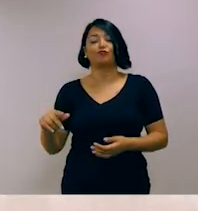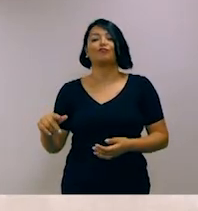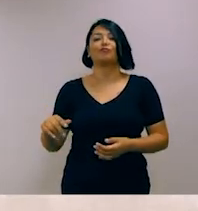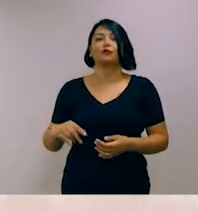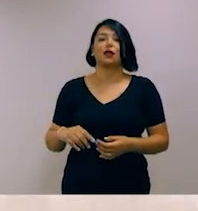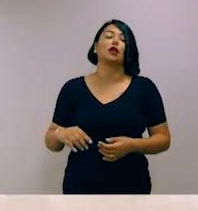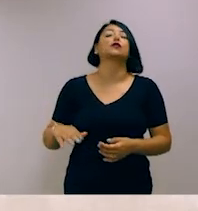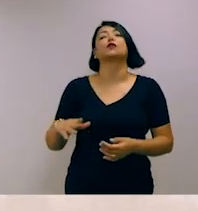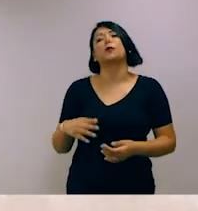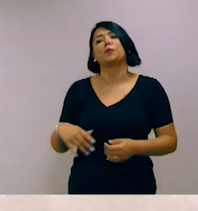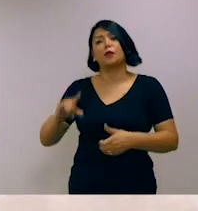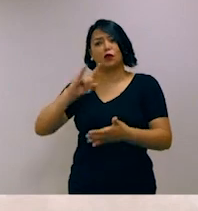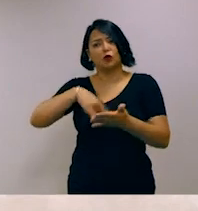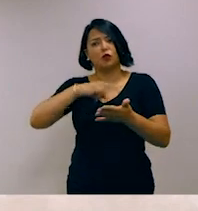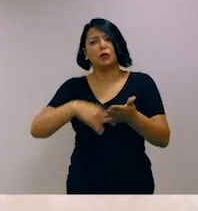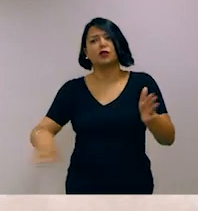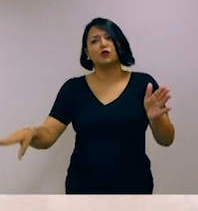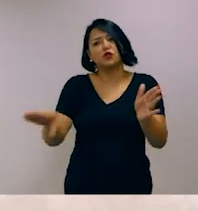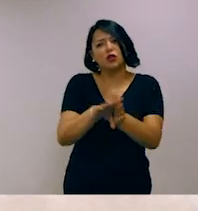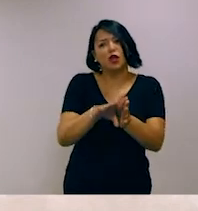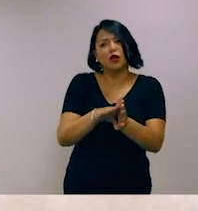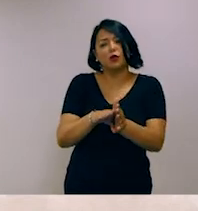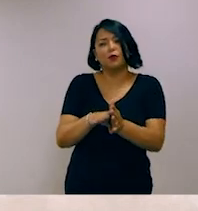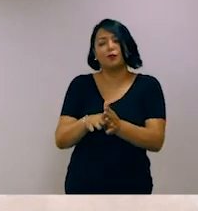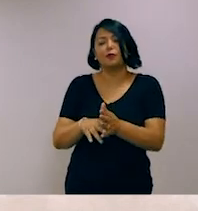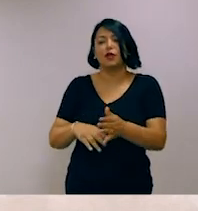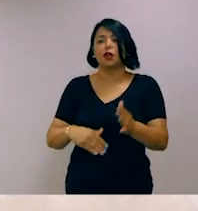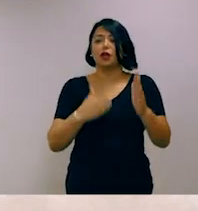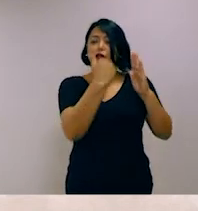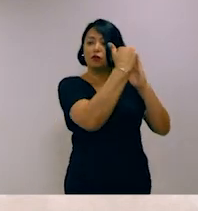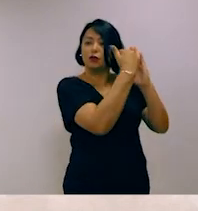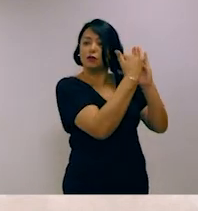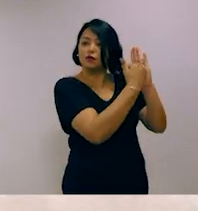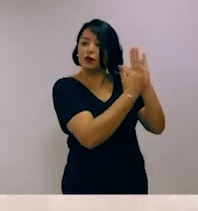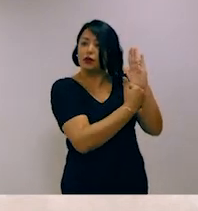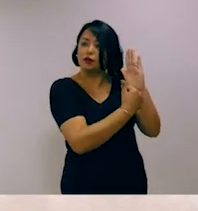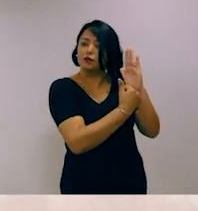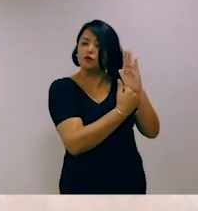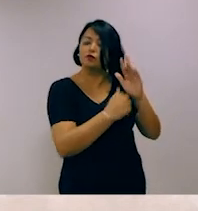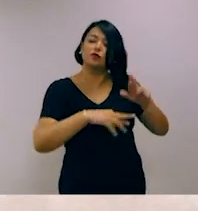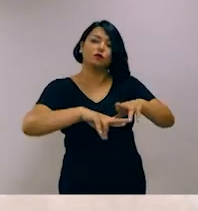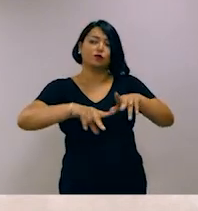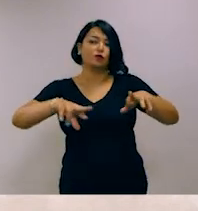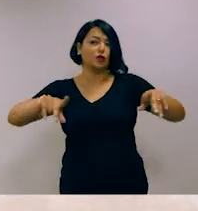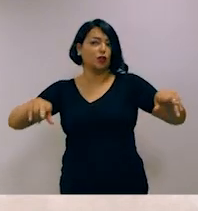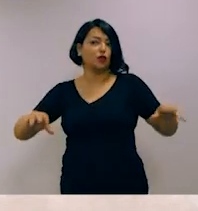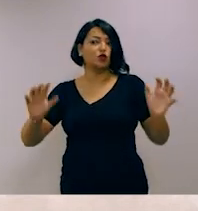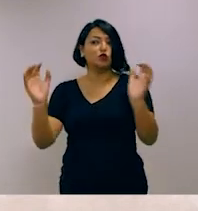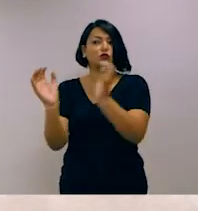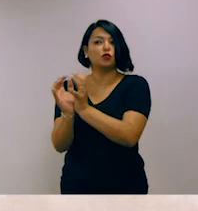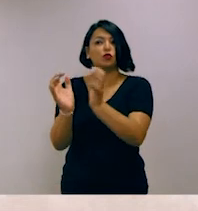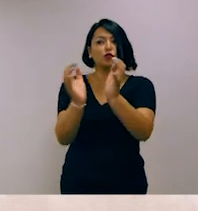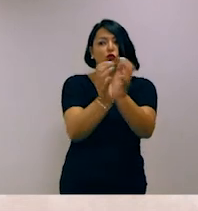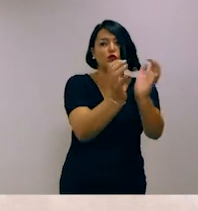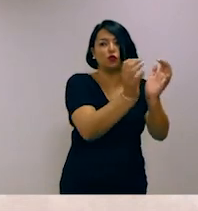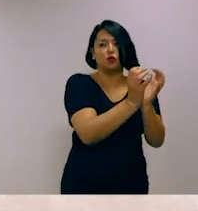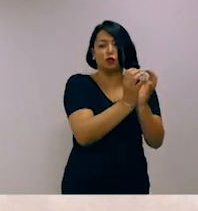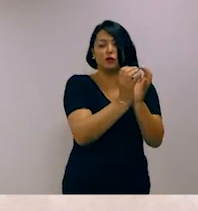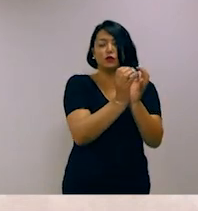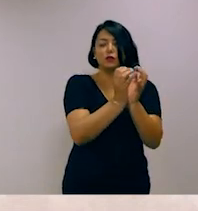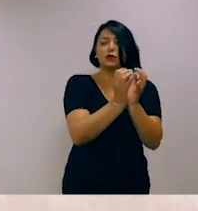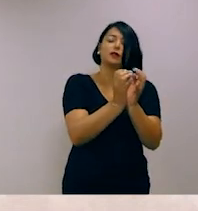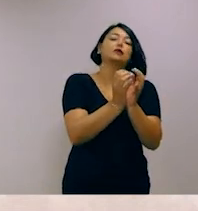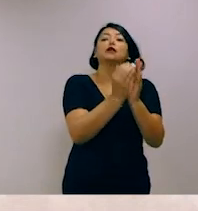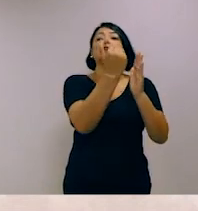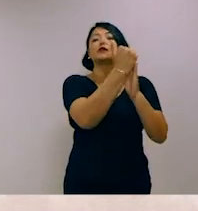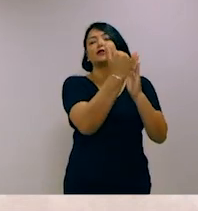Treasury Prosecutor's Office. And so they are classified in many statuses, and